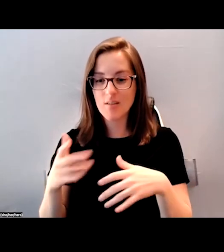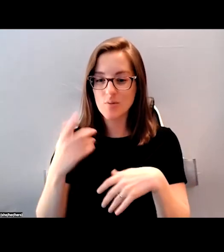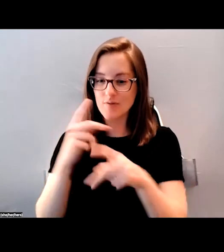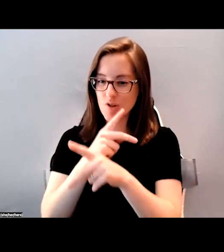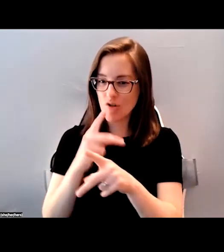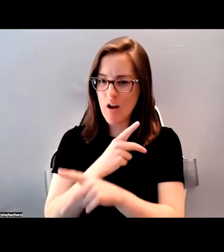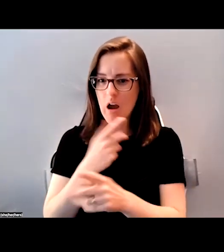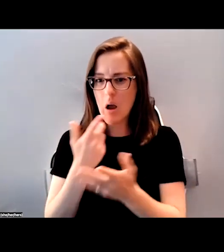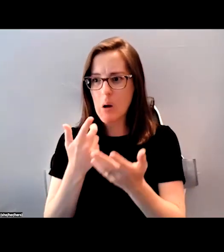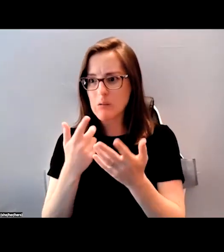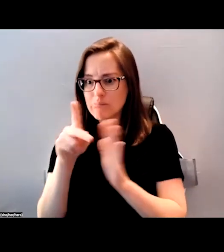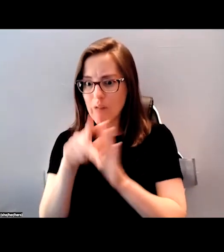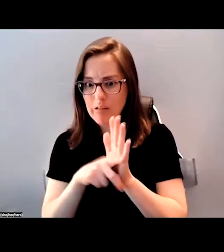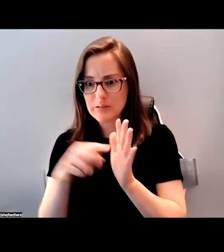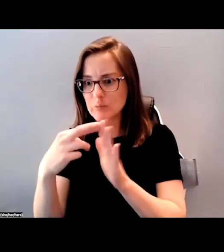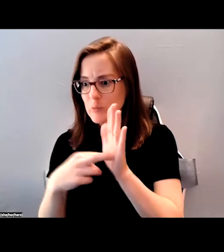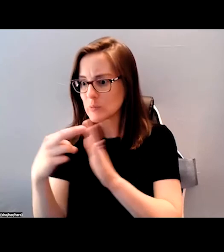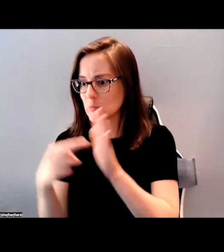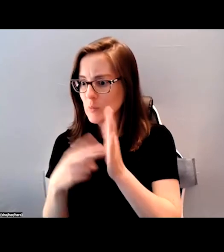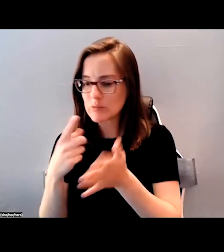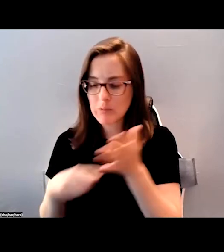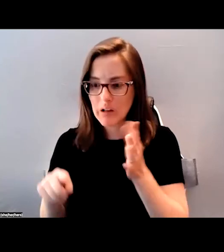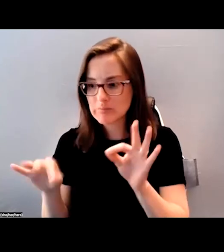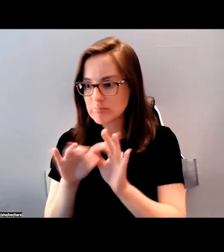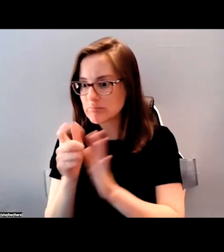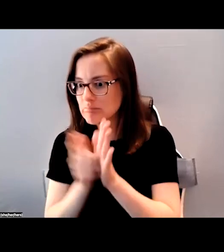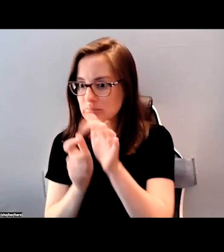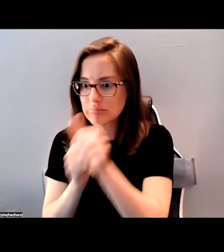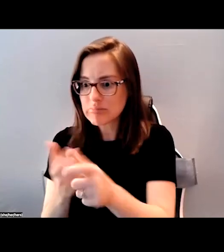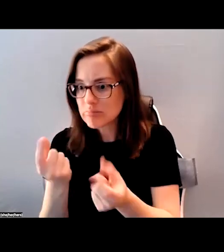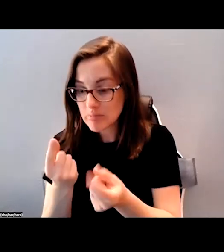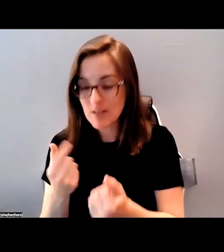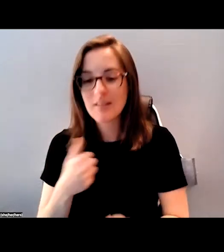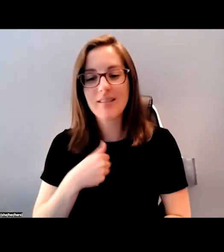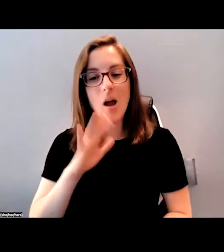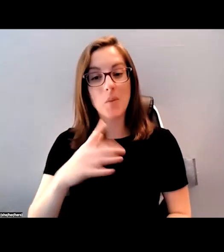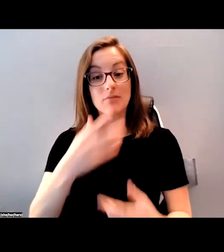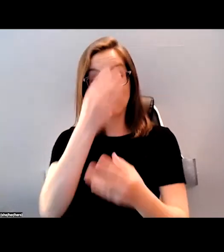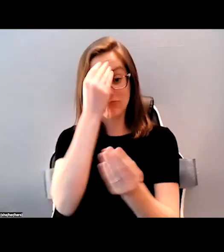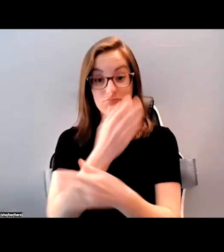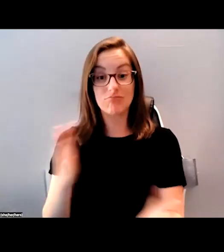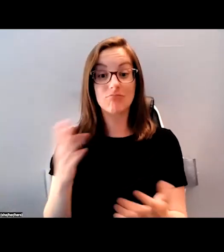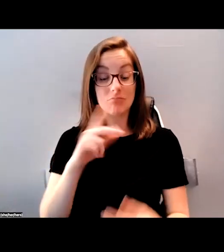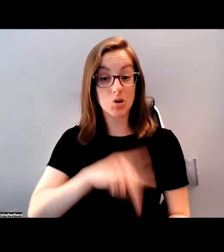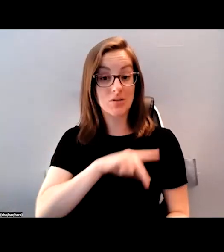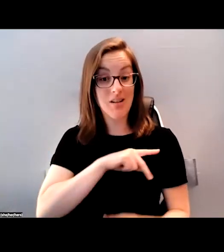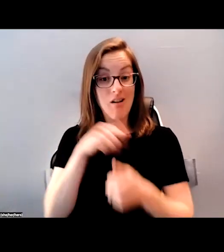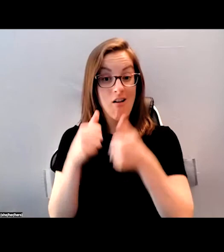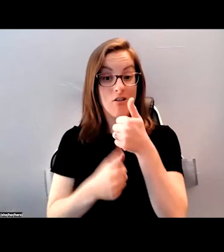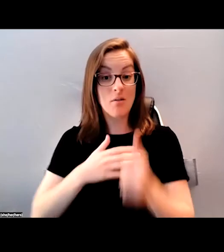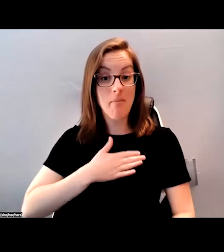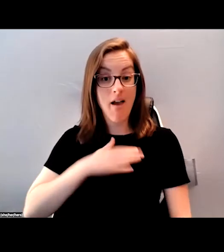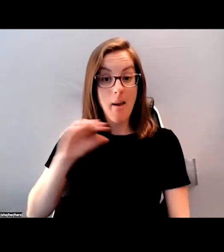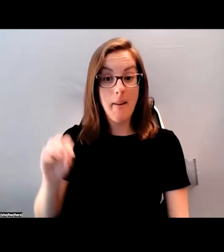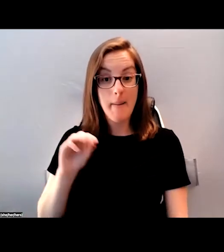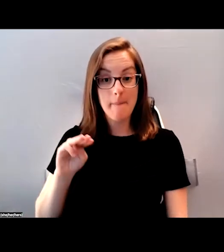things from all the policies and regulations. And I will just say that personally, my ombudsman, we work closely with